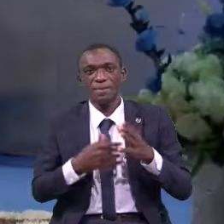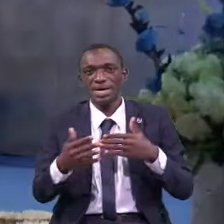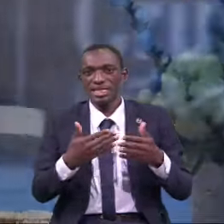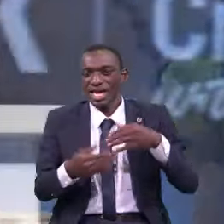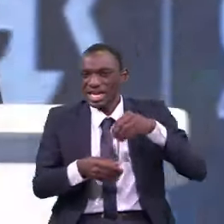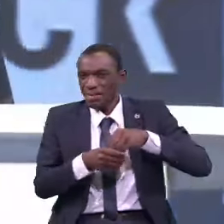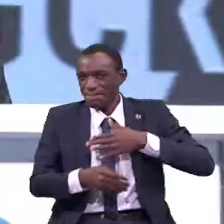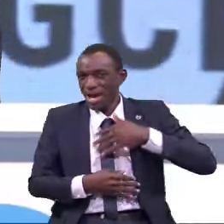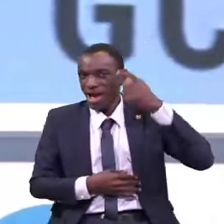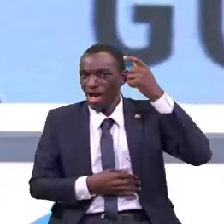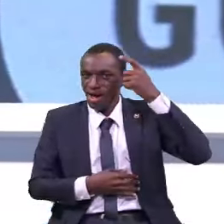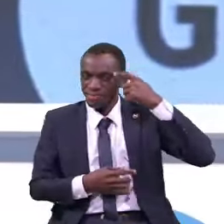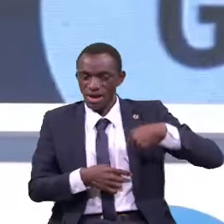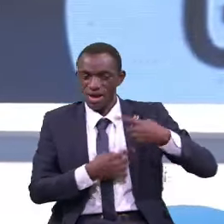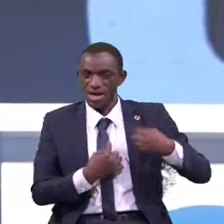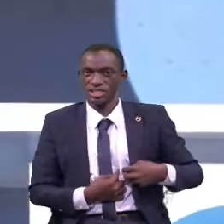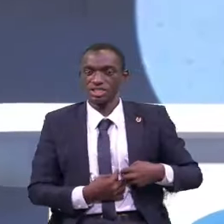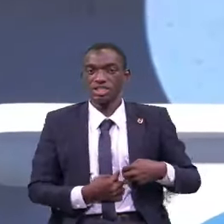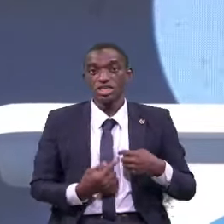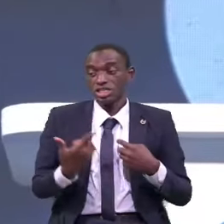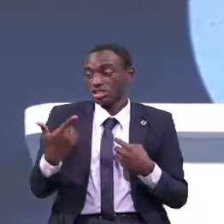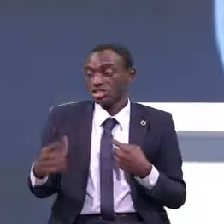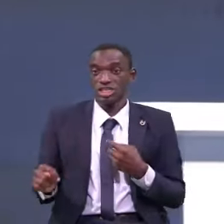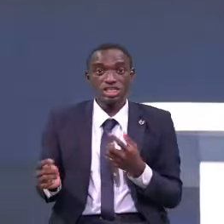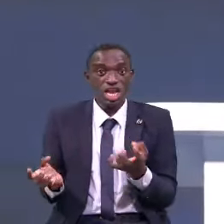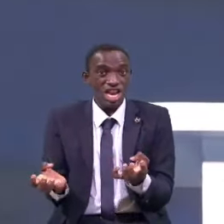The leper had nobody to discuss it with.